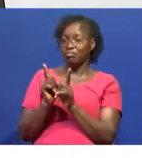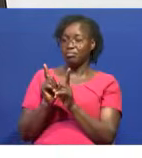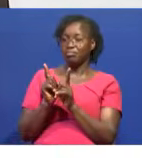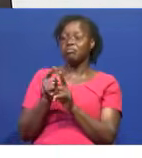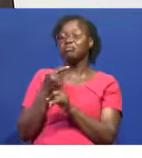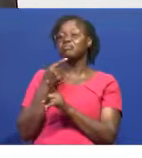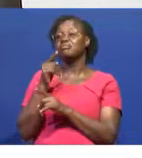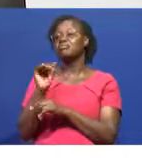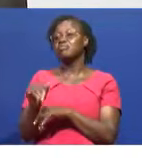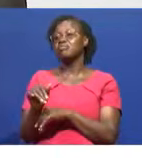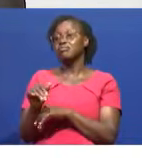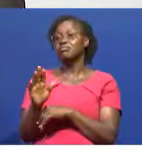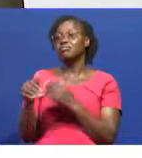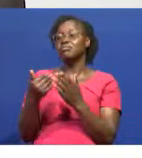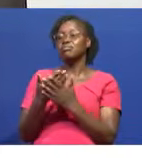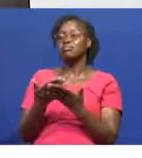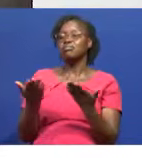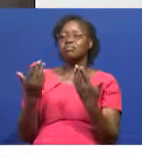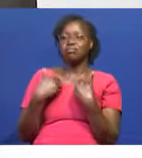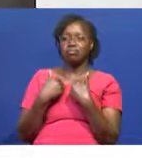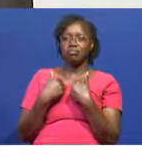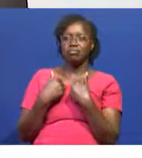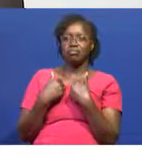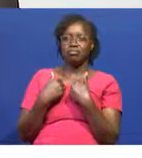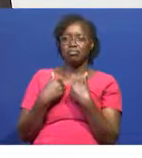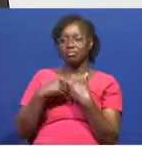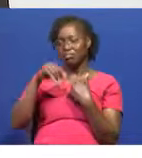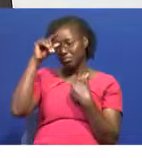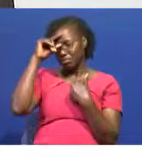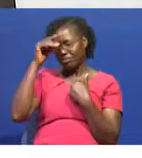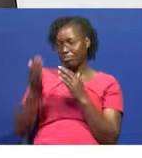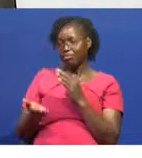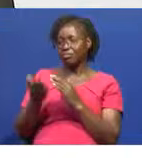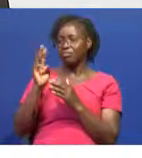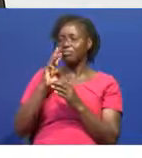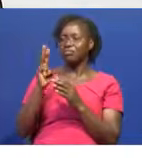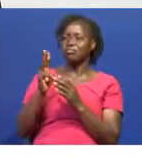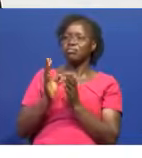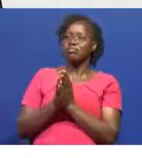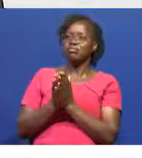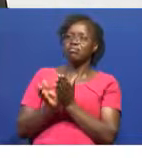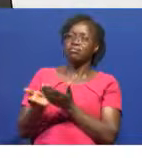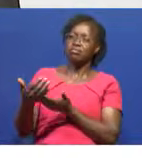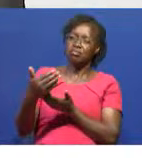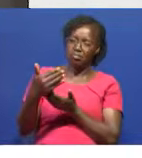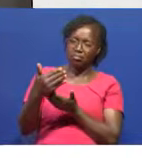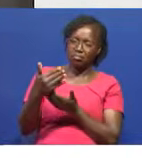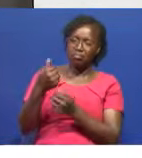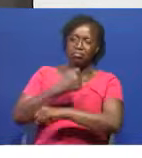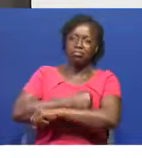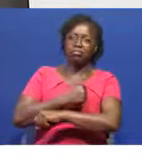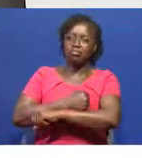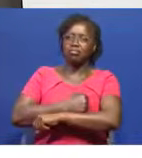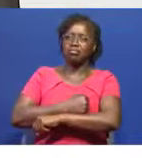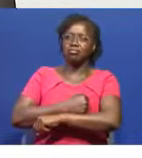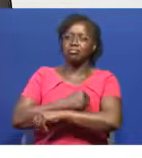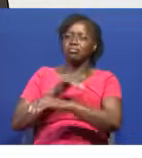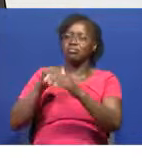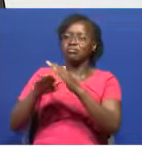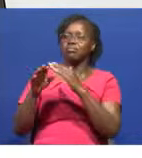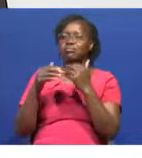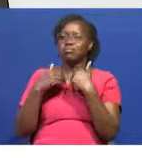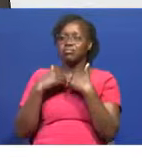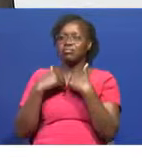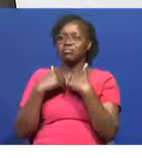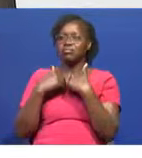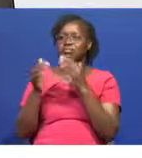we are saying is that we have all these ones, the government promoting water harvest for schools so that these schools can have these accesses. We